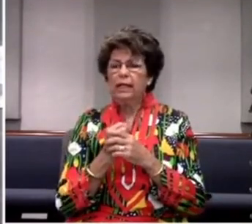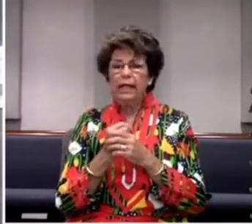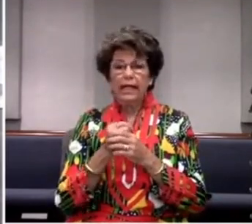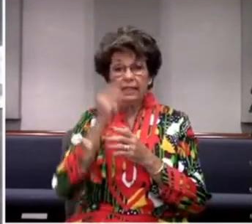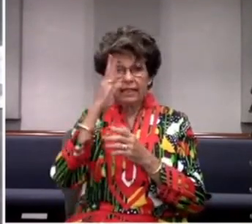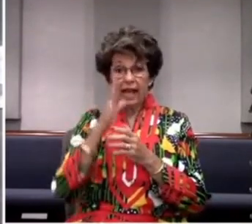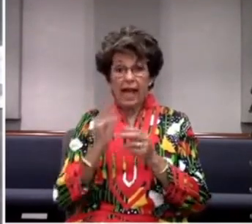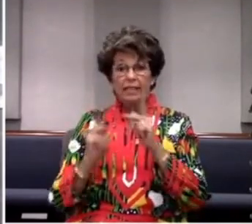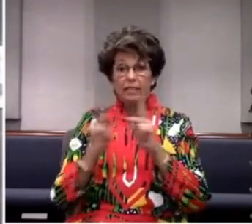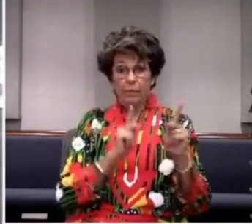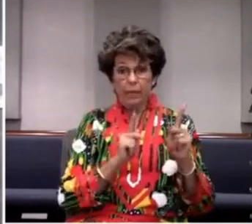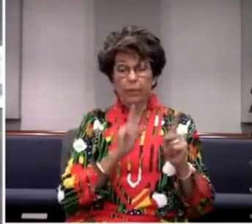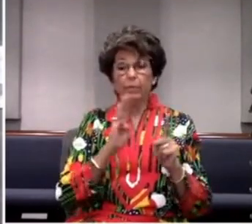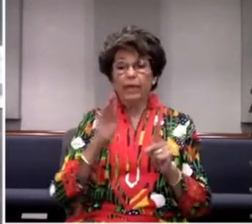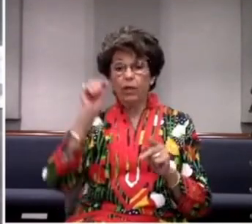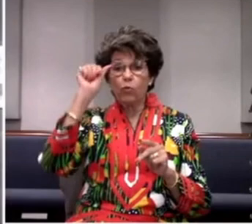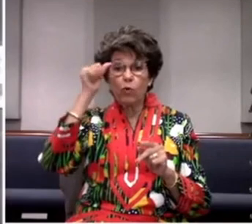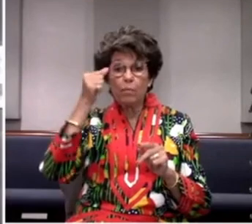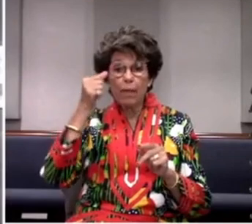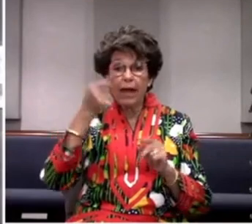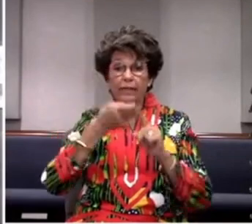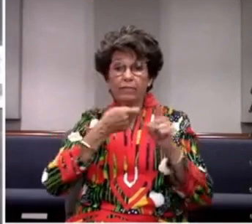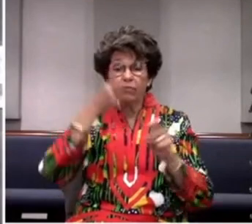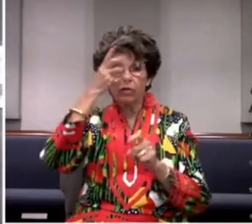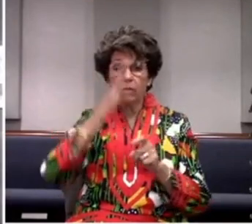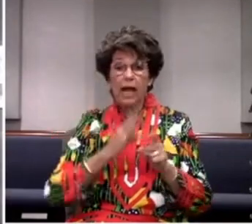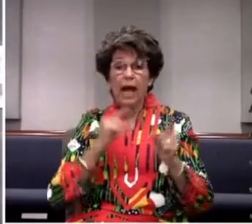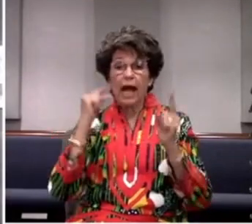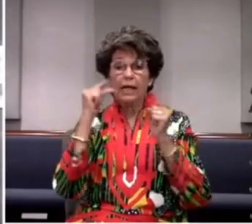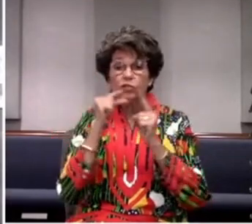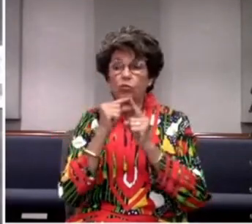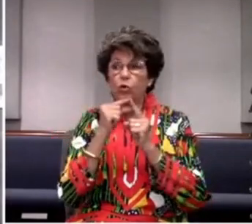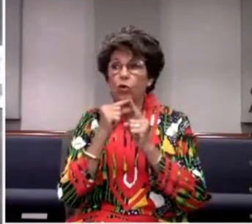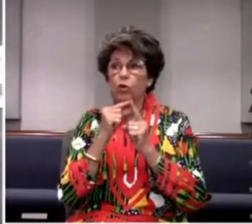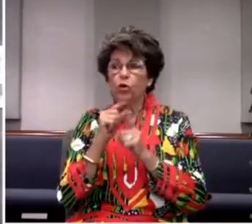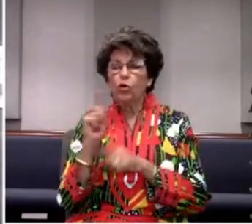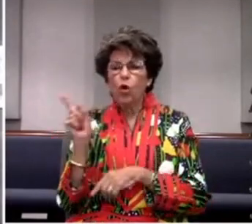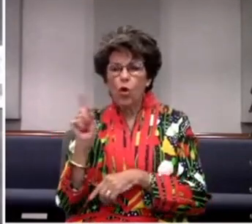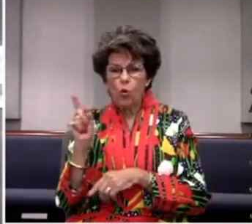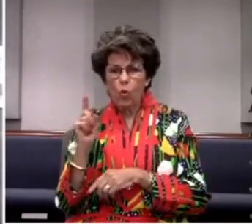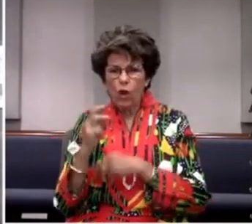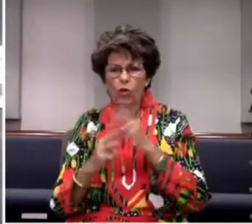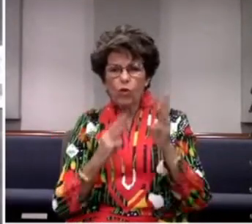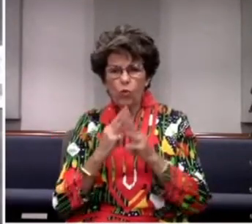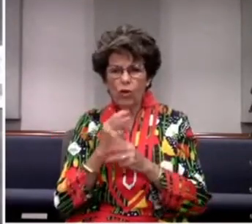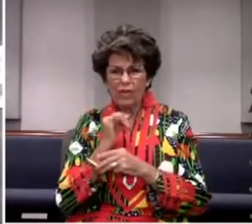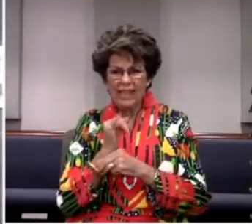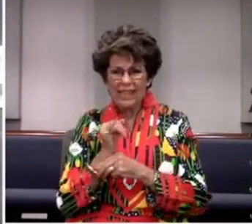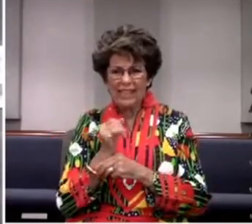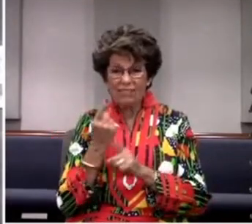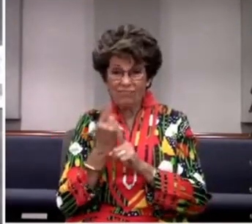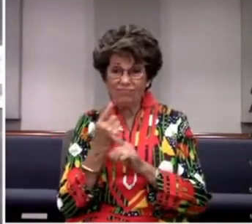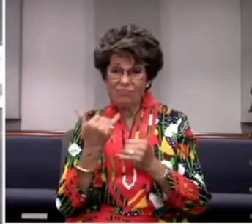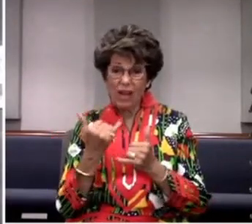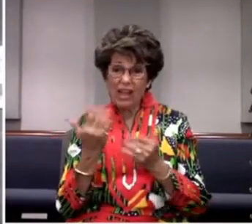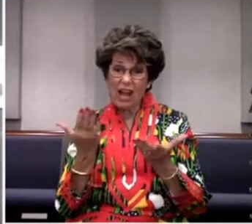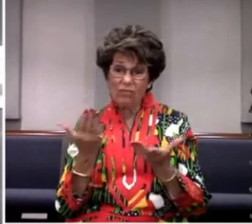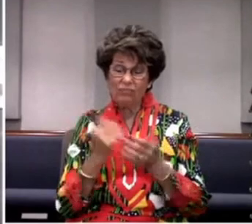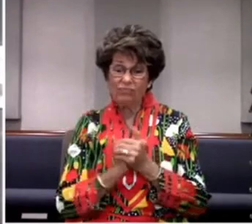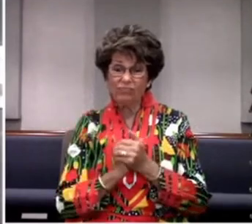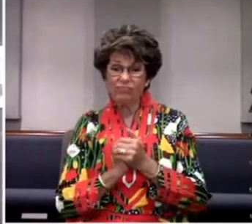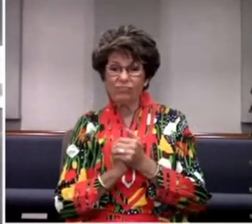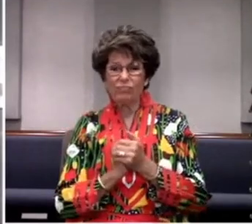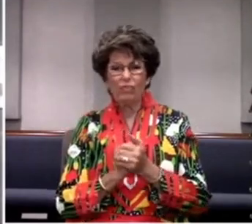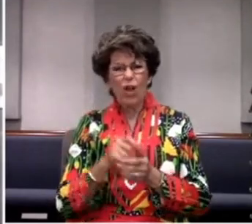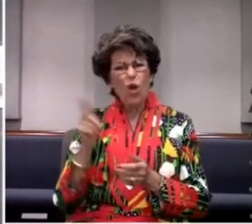being reminded from God's word where the world is at this moment in time. And when I say where